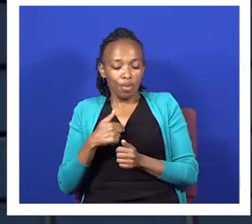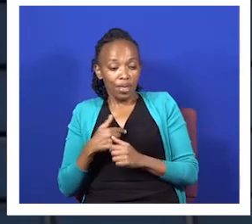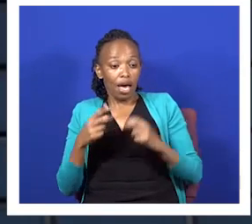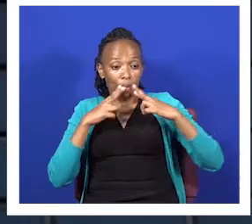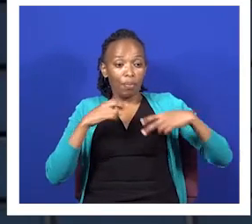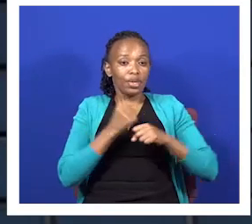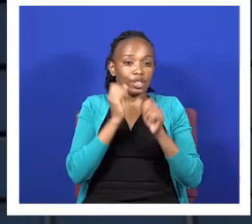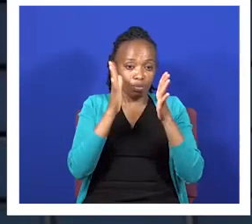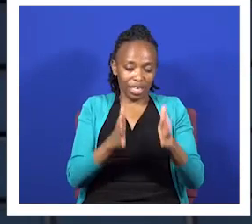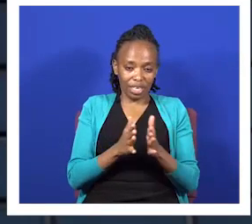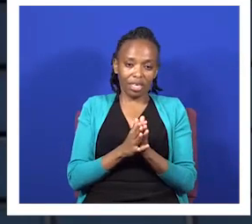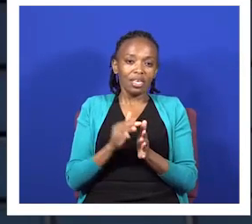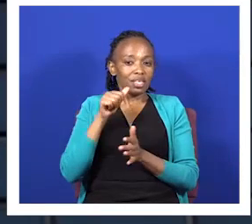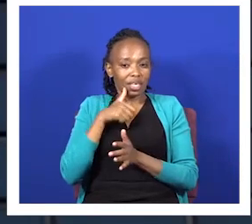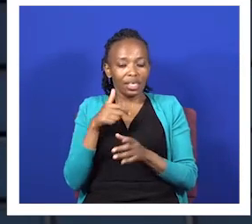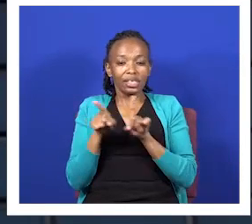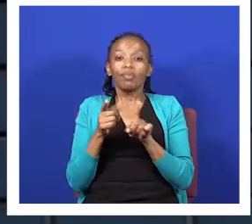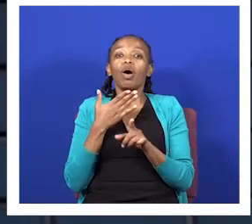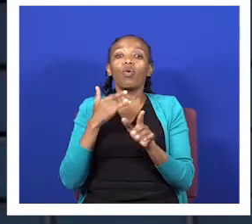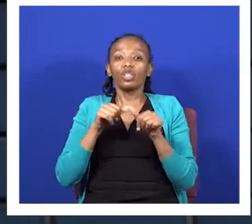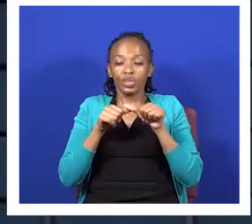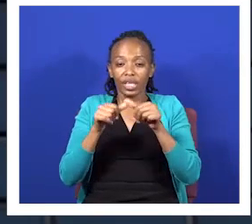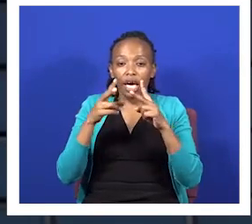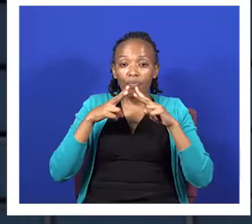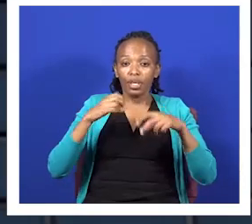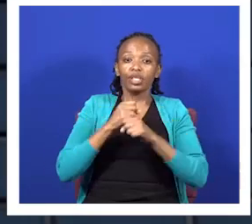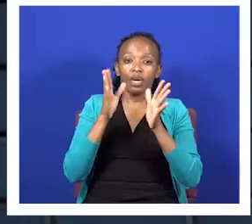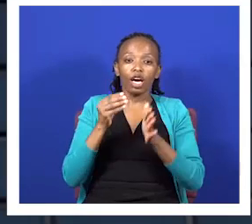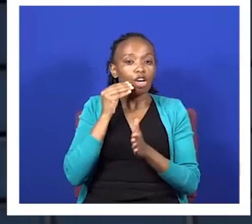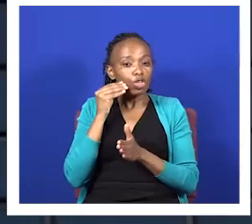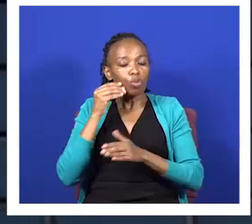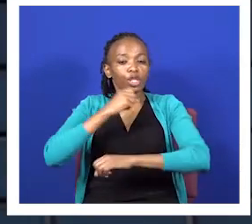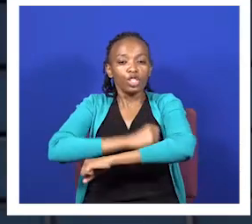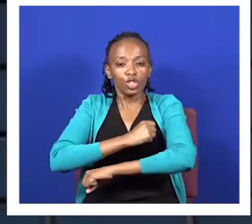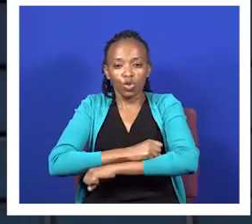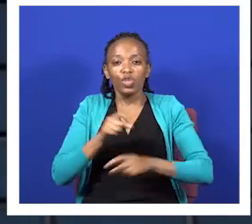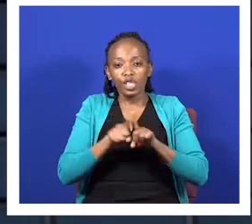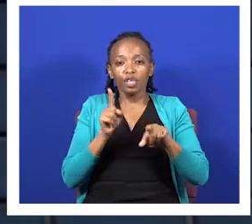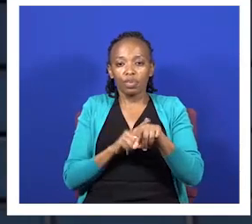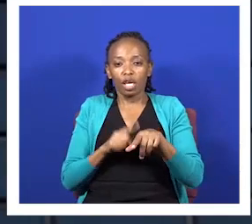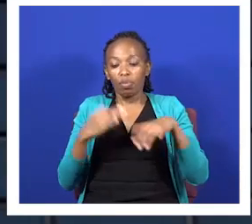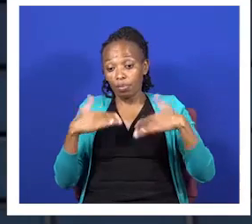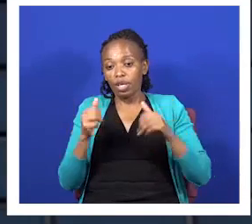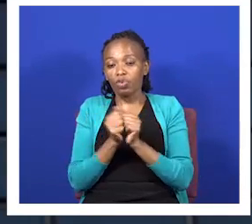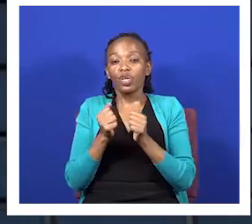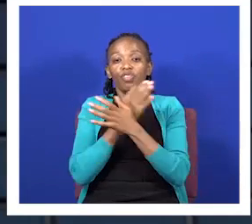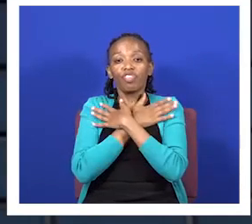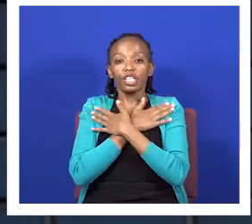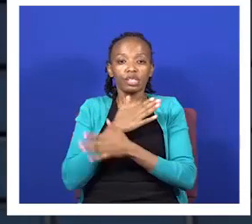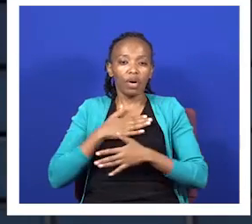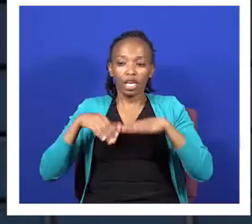am a peacemaker. Lovely. I also want to be a peacemaker at home, school, even when I'm playing with my